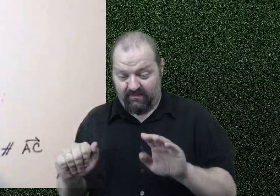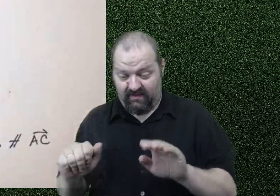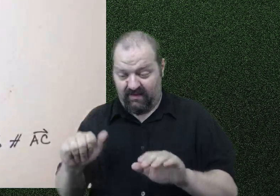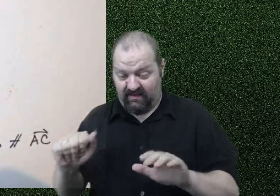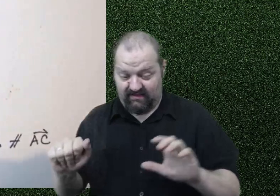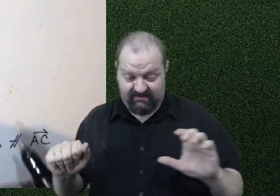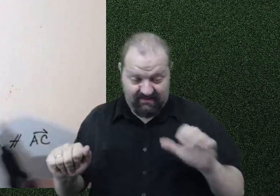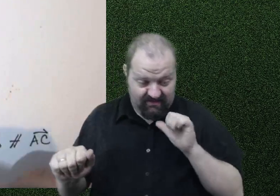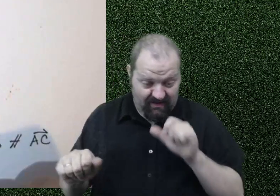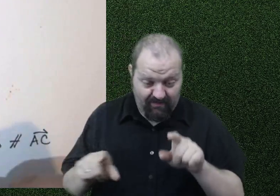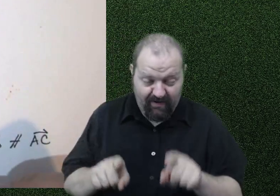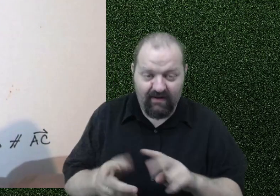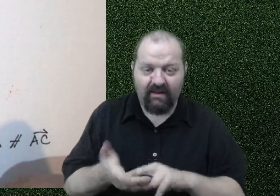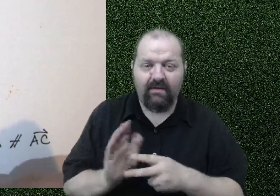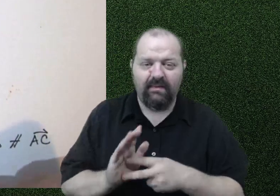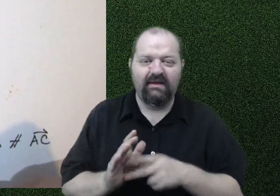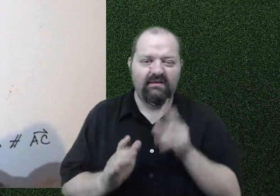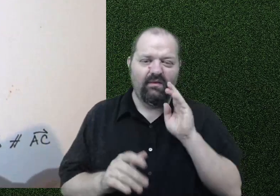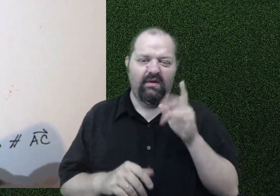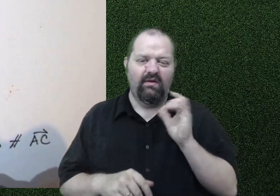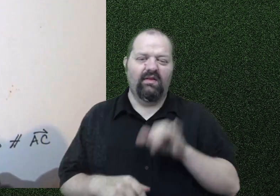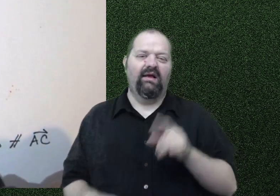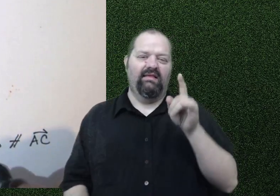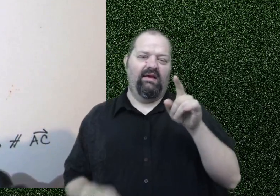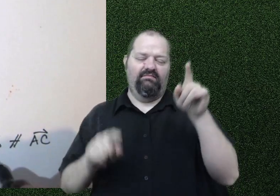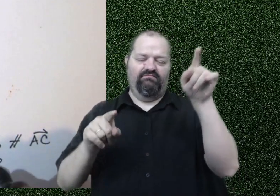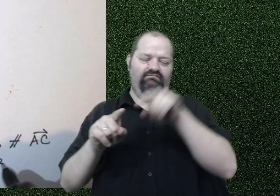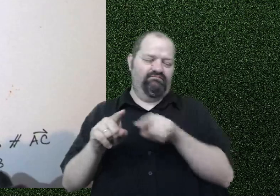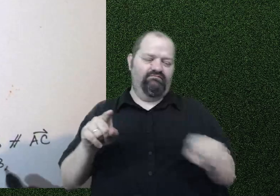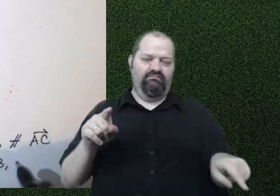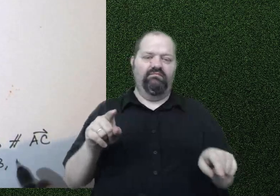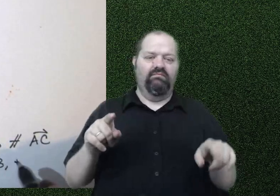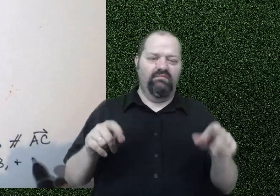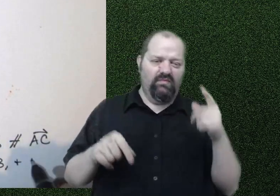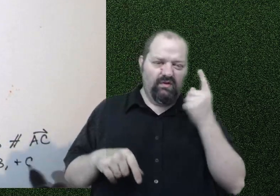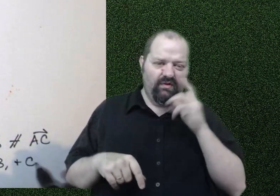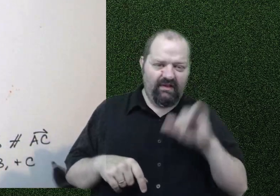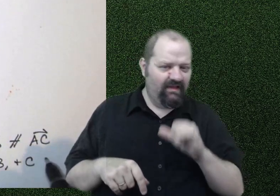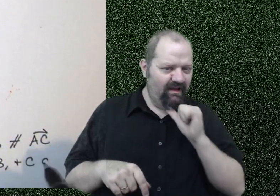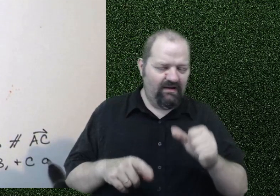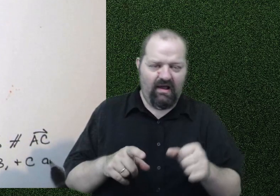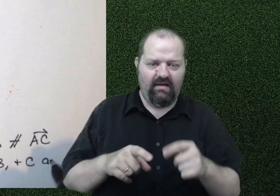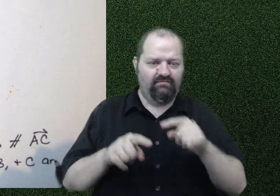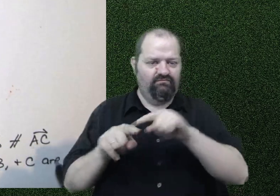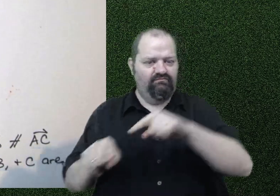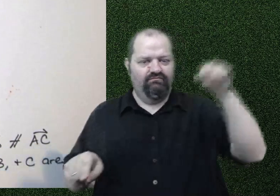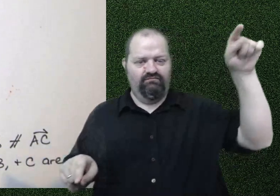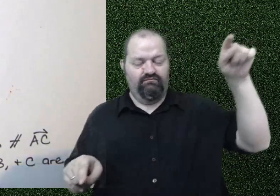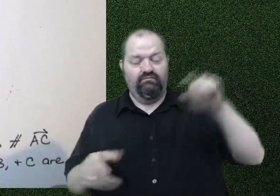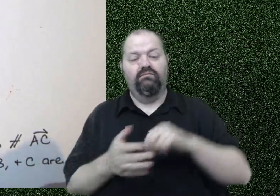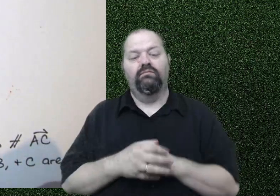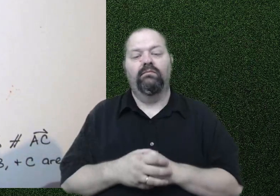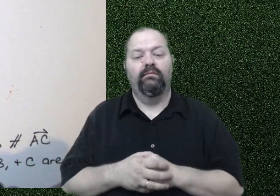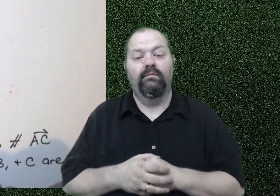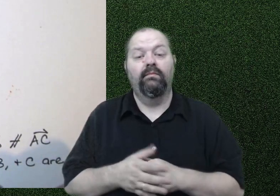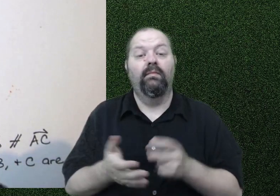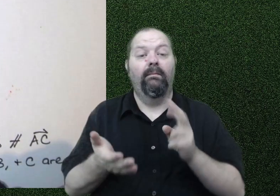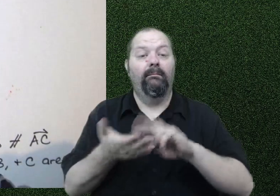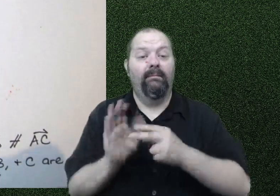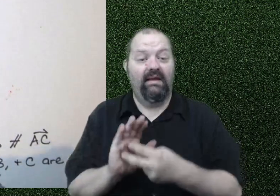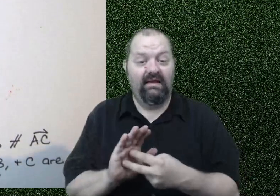like this in 3 dimensions. So A, B, and C are not